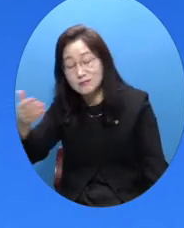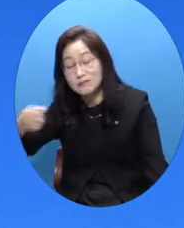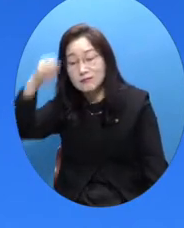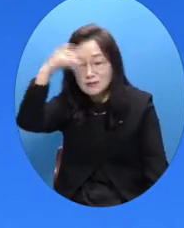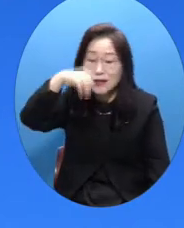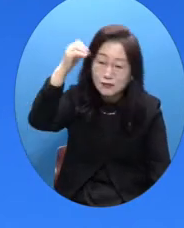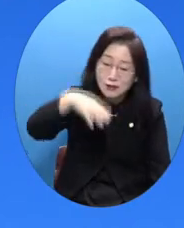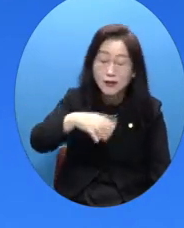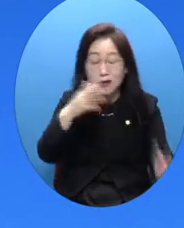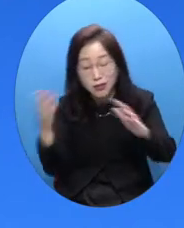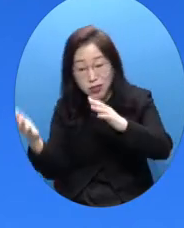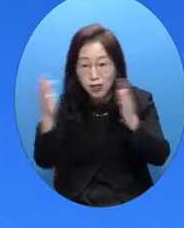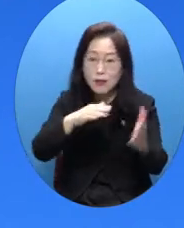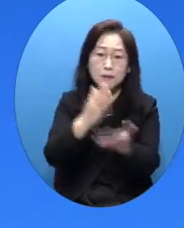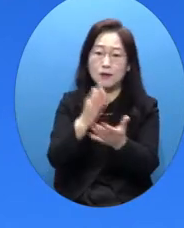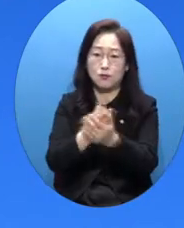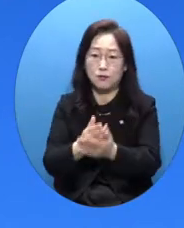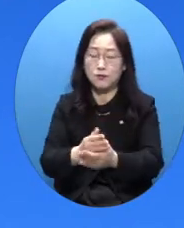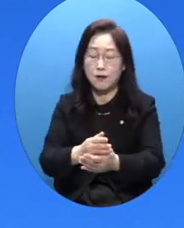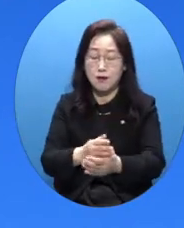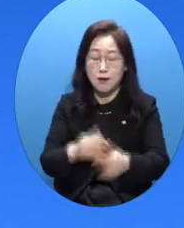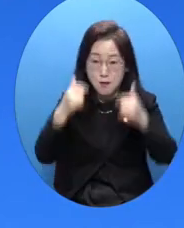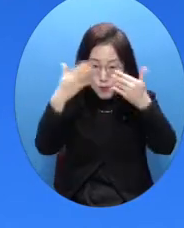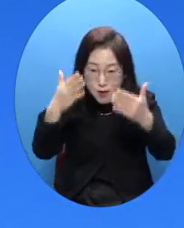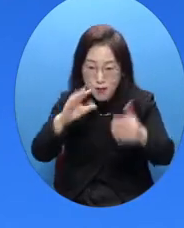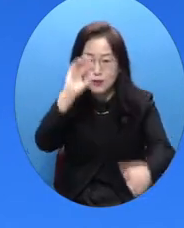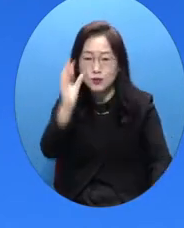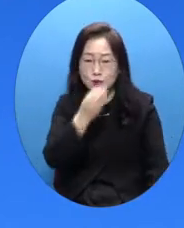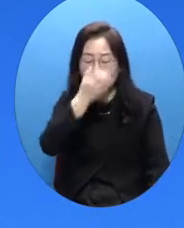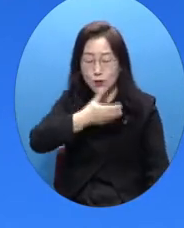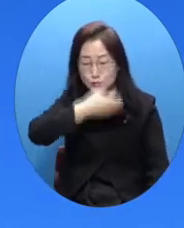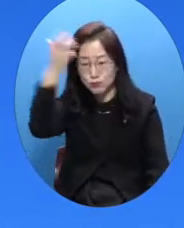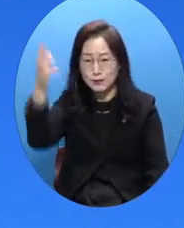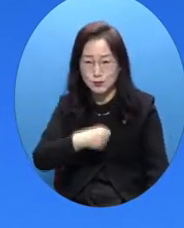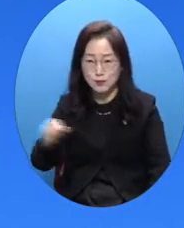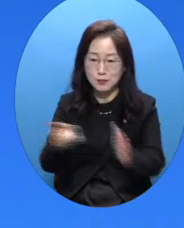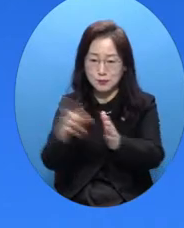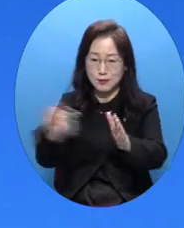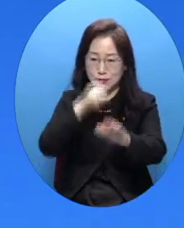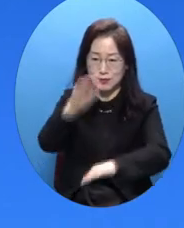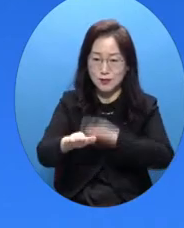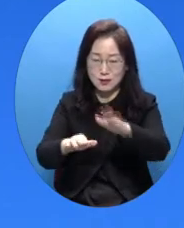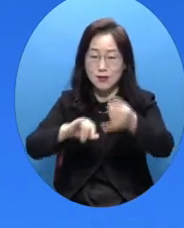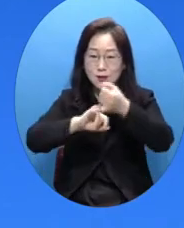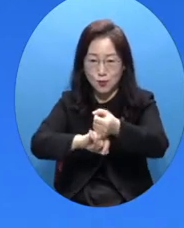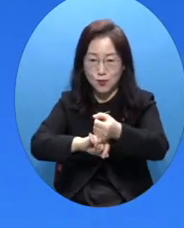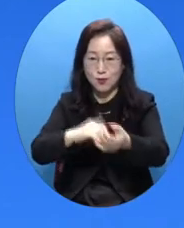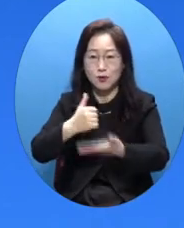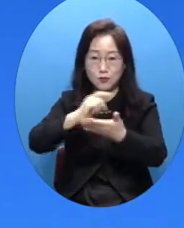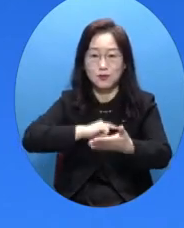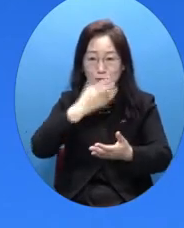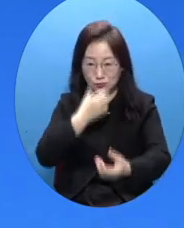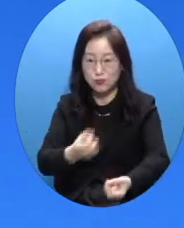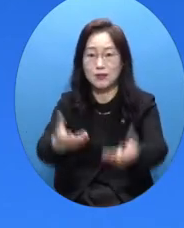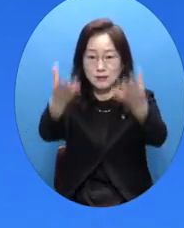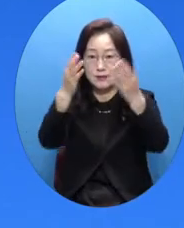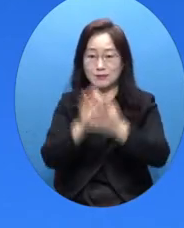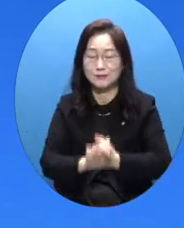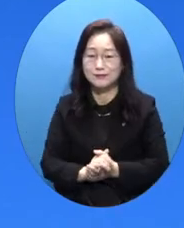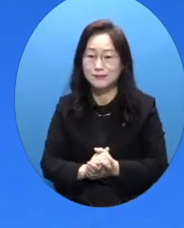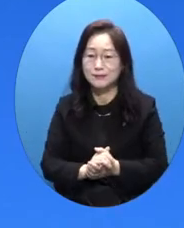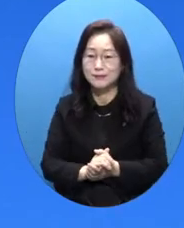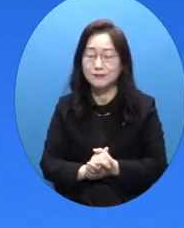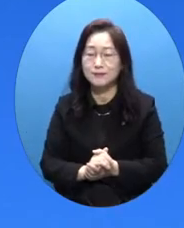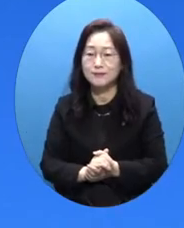to live without a purpose even we live for one day let's have a clear dream and have the Holy dream and March It Forward I bless you